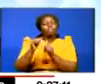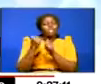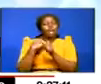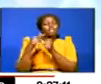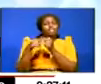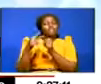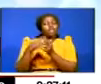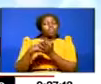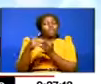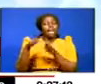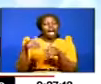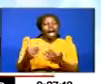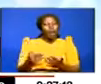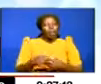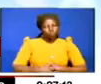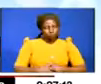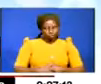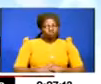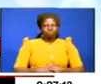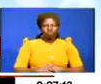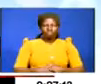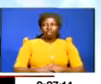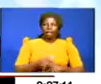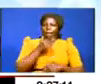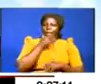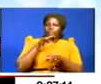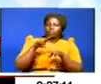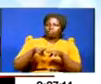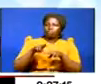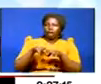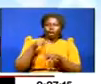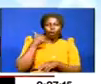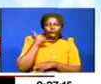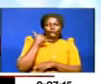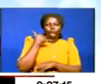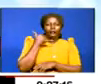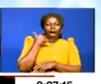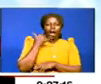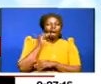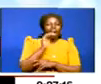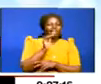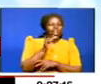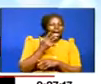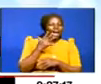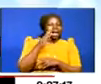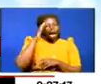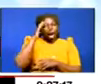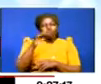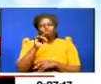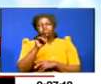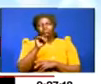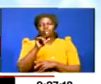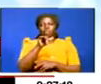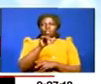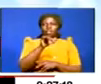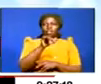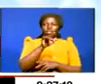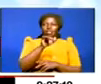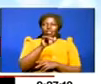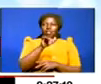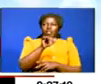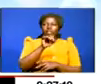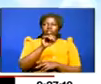Robert tweeted a picture of a man seated on the floor making a call asking, hello, hapo ni loft? Hii receipt niko nayo